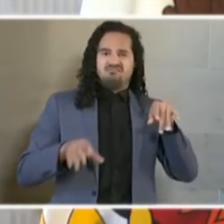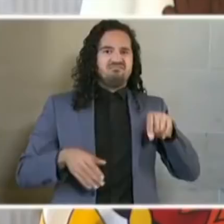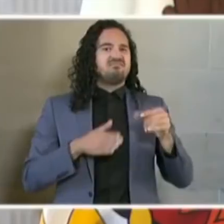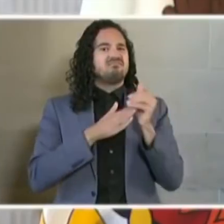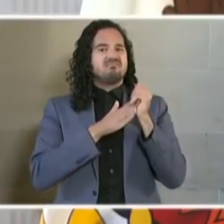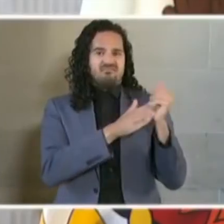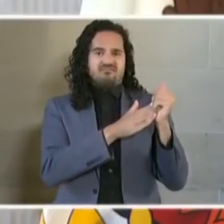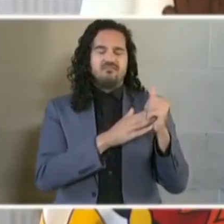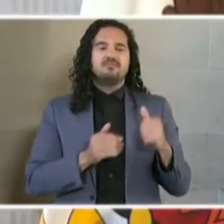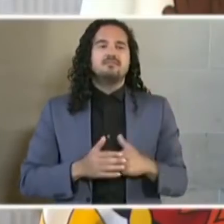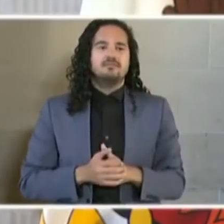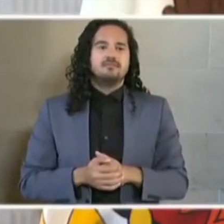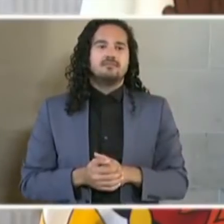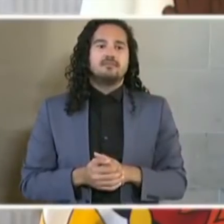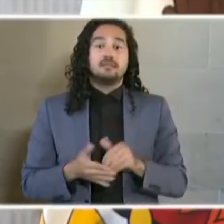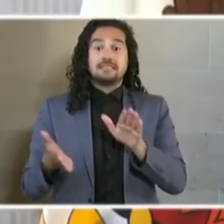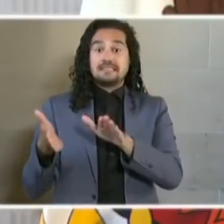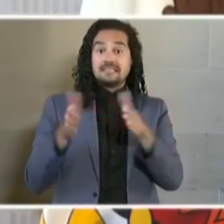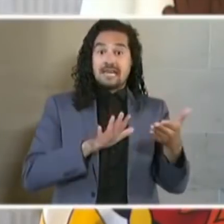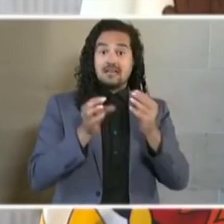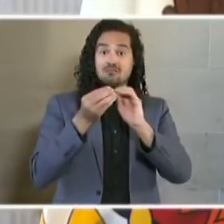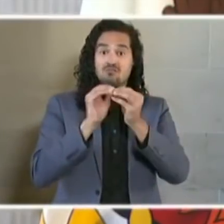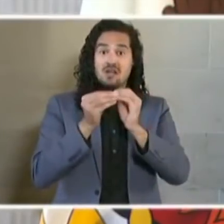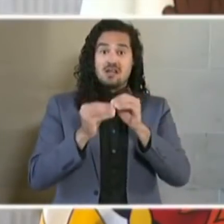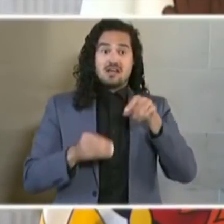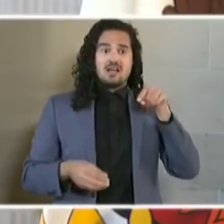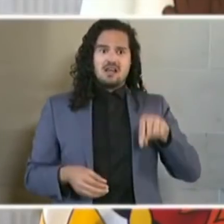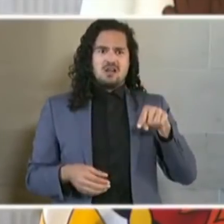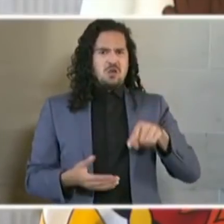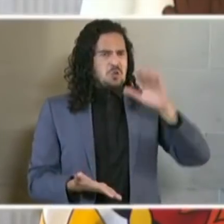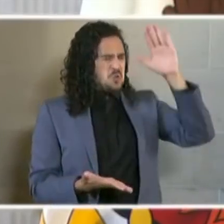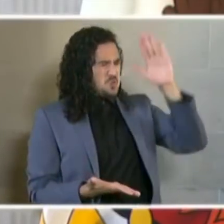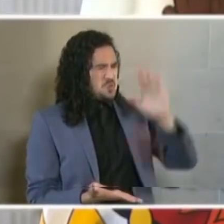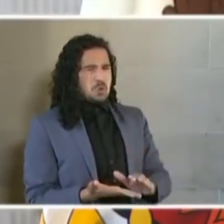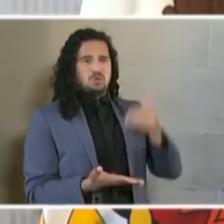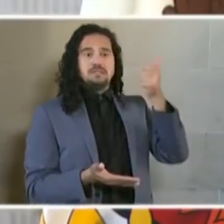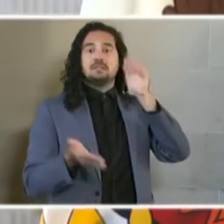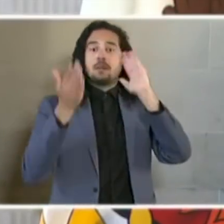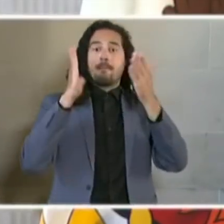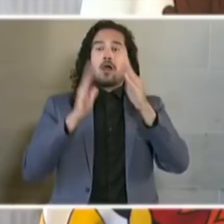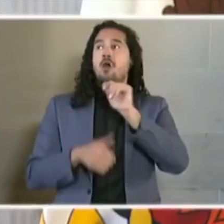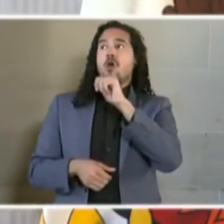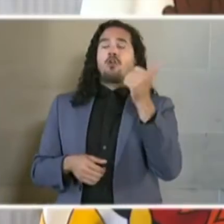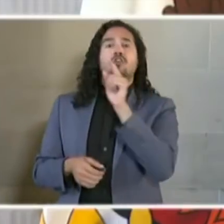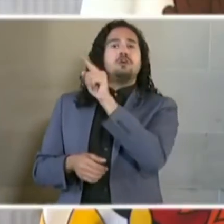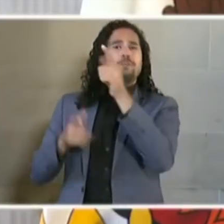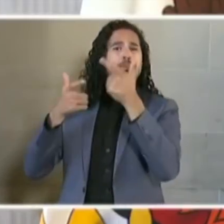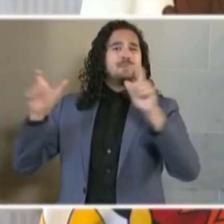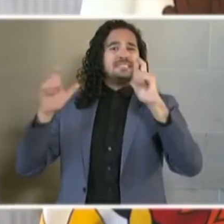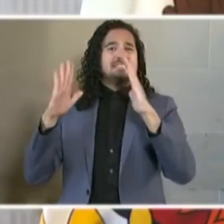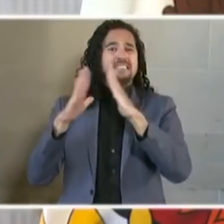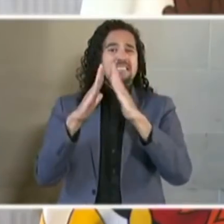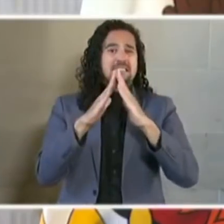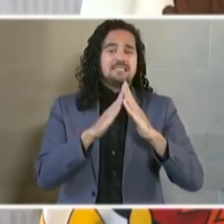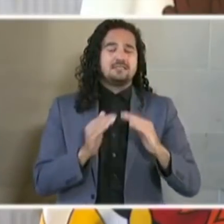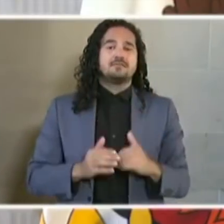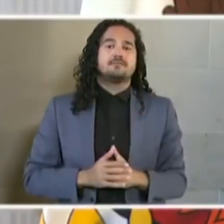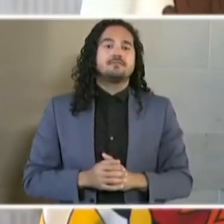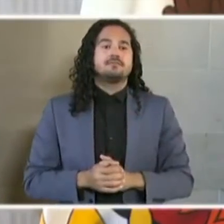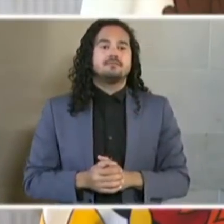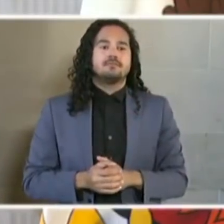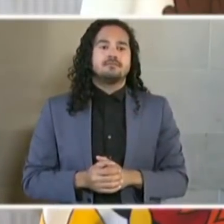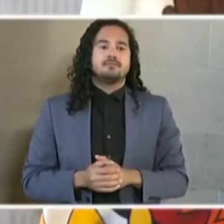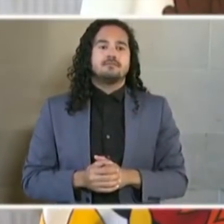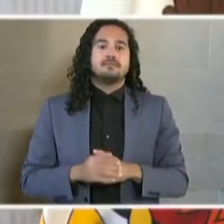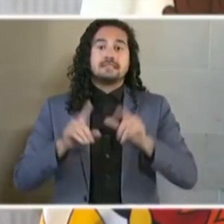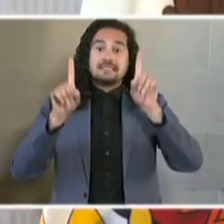rate among major cities and the highest testing rate, as the mayor said, currently testing over